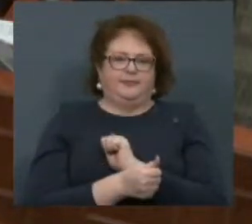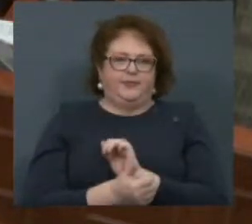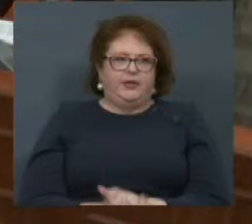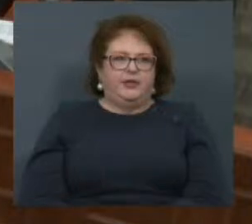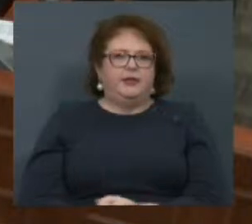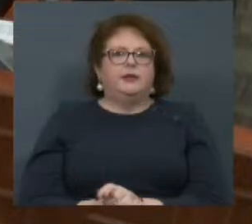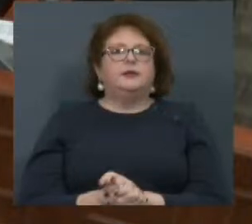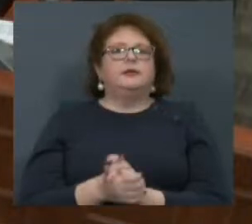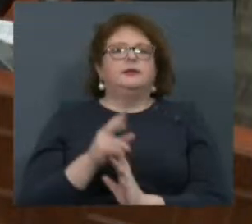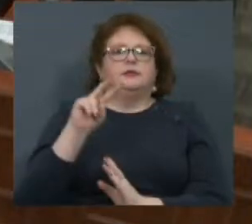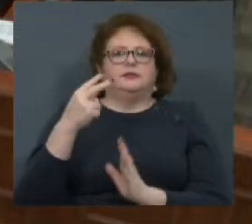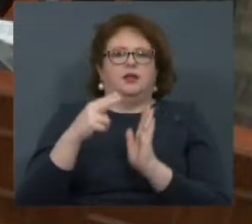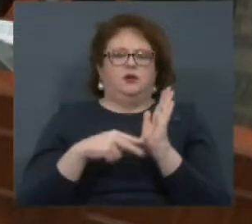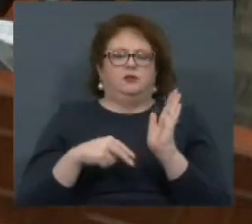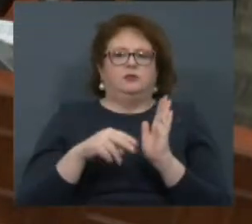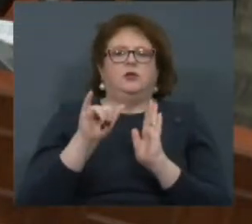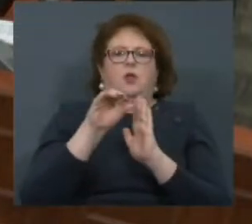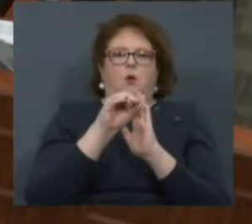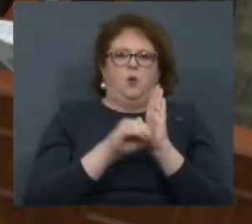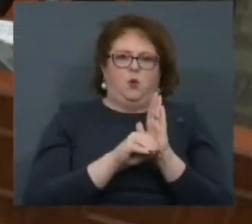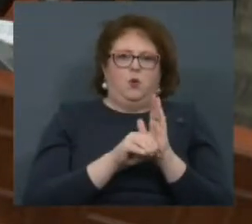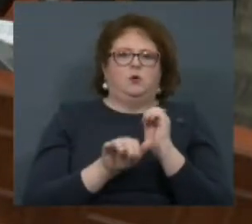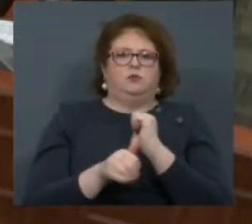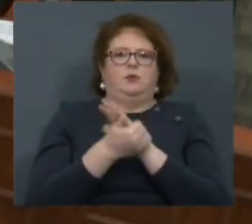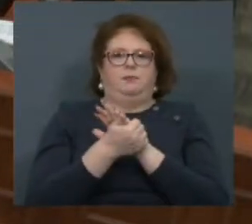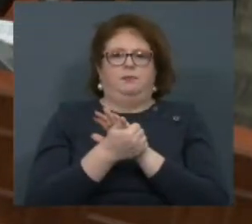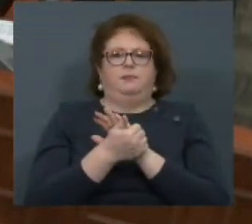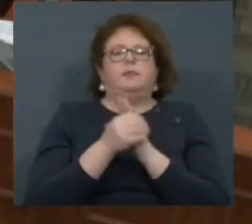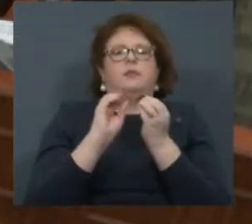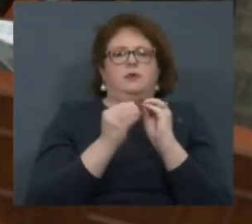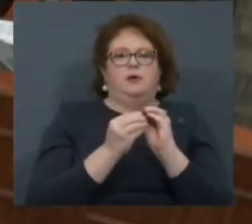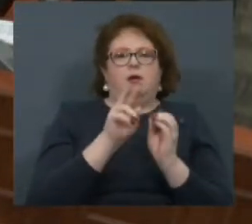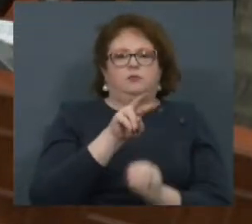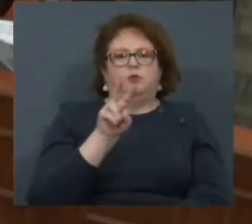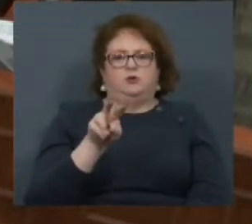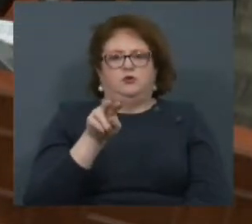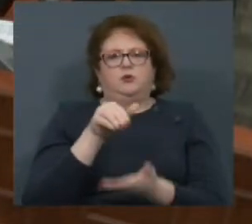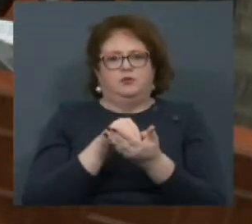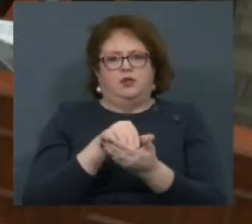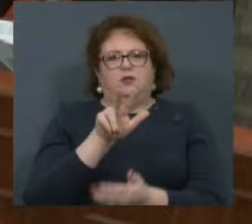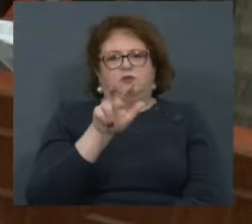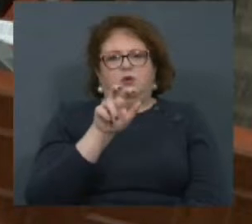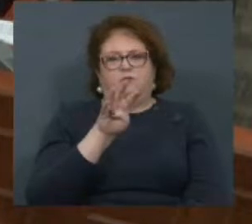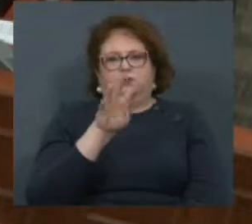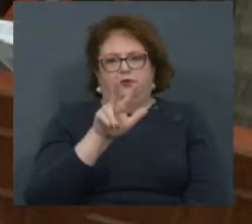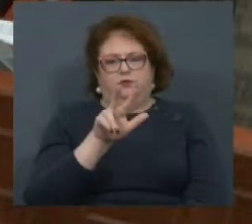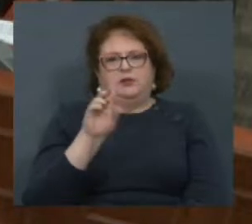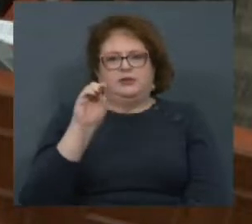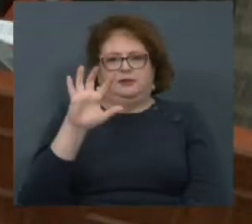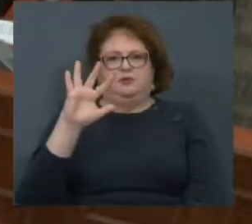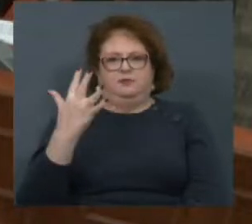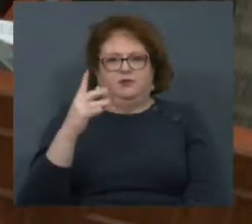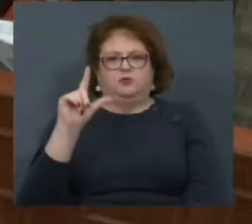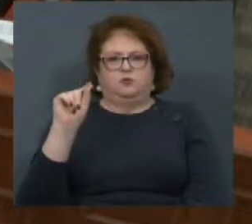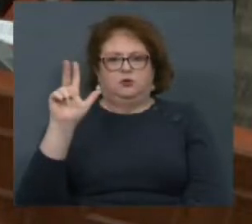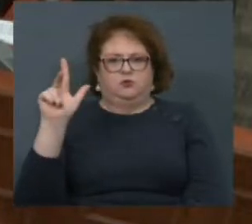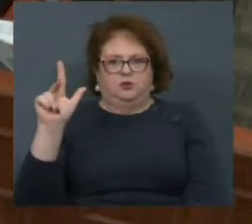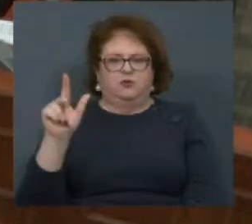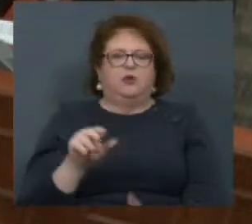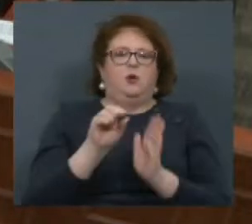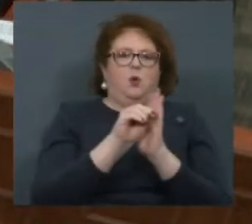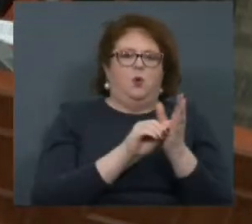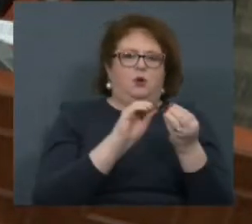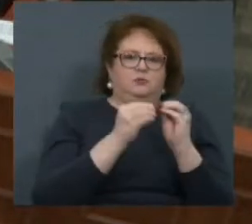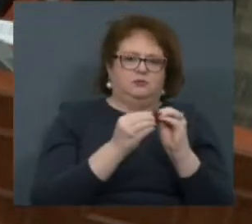it. Second reading. An ordinance to amend Little Rock, Arkansas ordinance number 22,343, December 5th, 2023, and ordinance